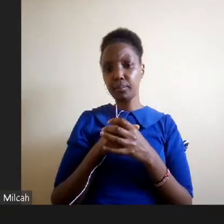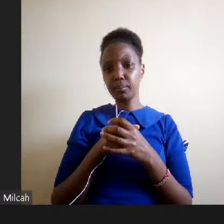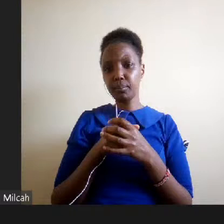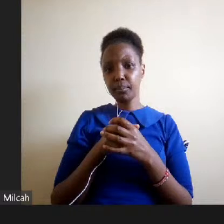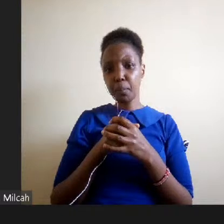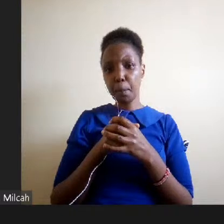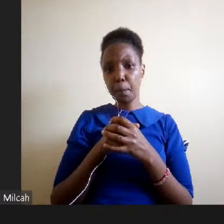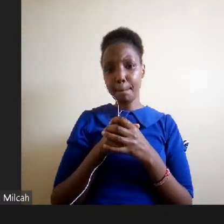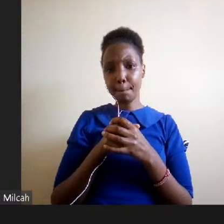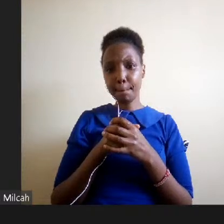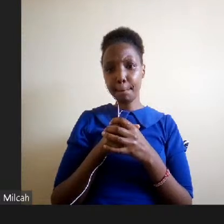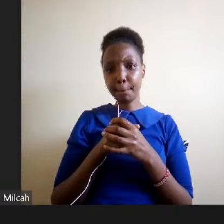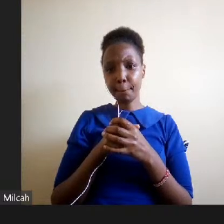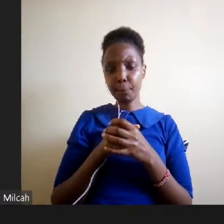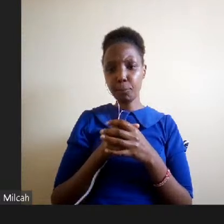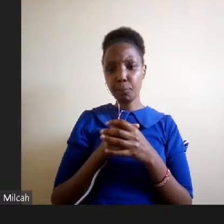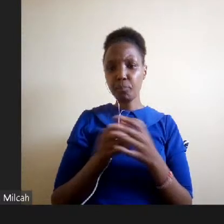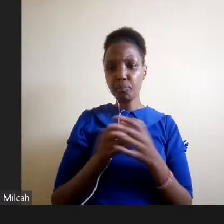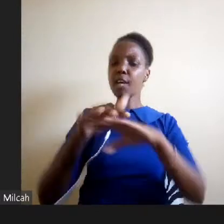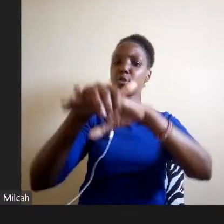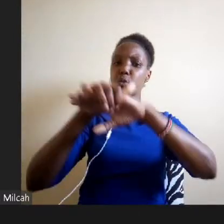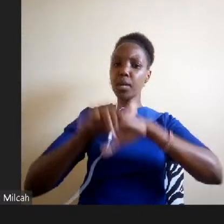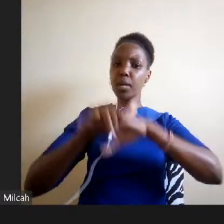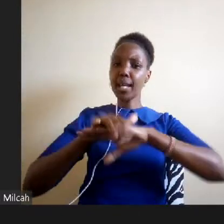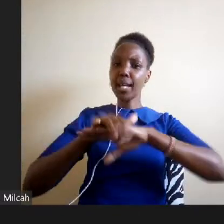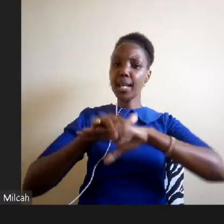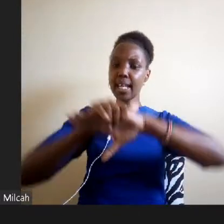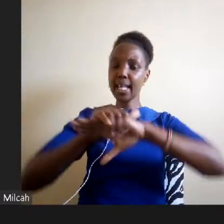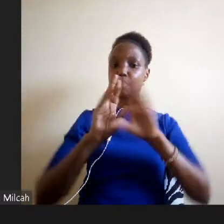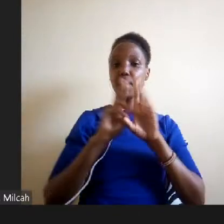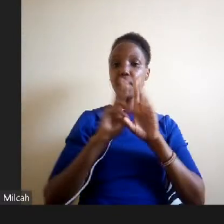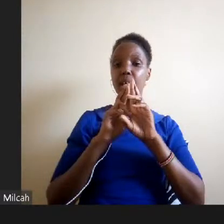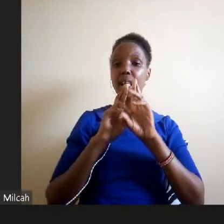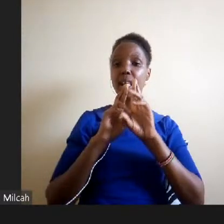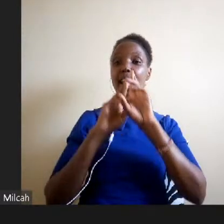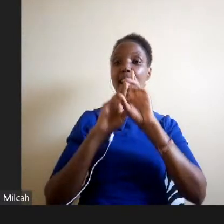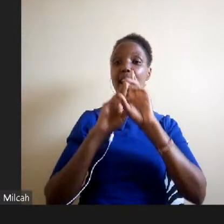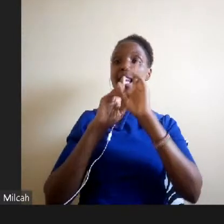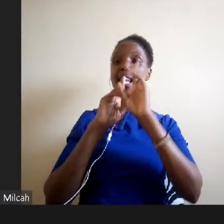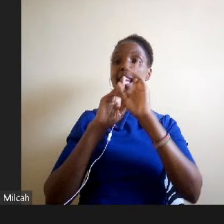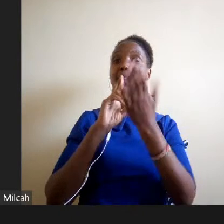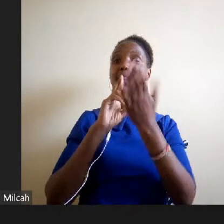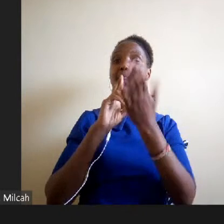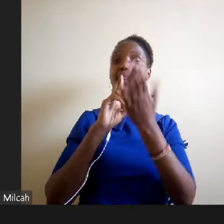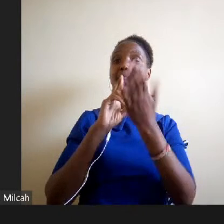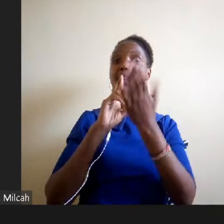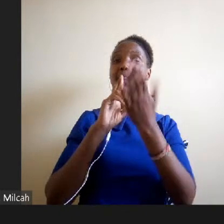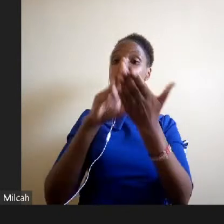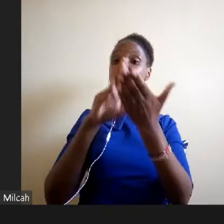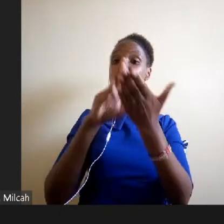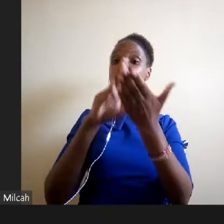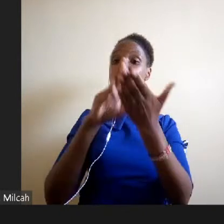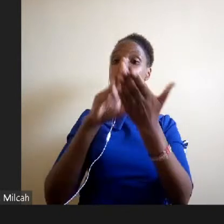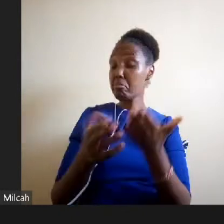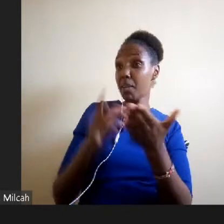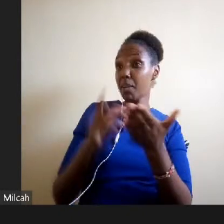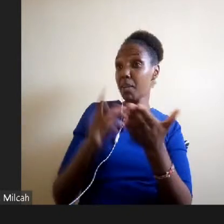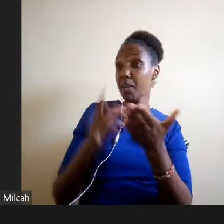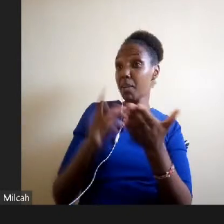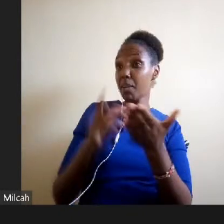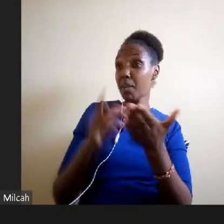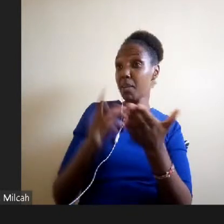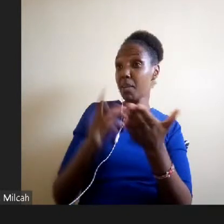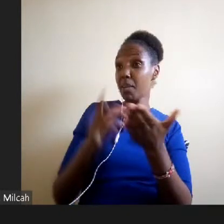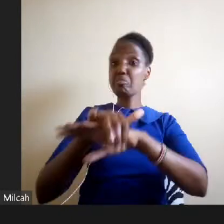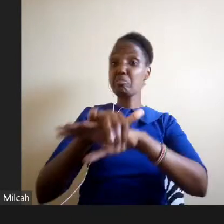it. If you're receiving letters regarding government benefits or taxpayers, some of us get these emails that you have